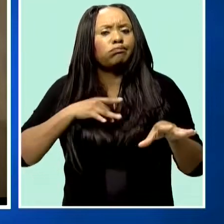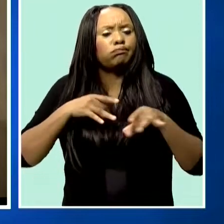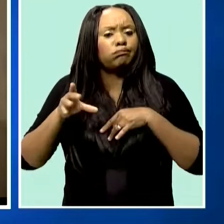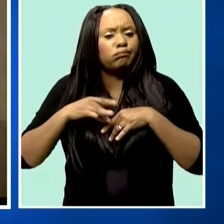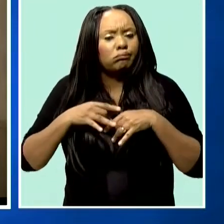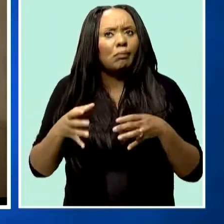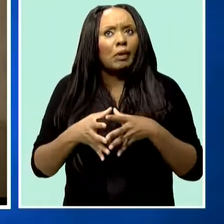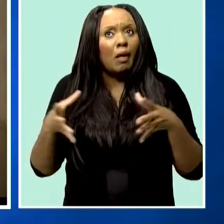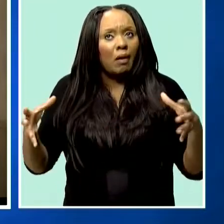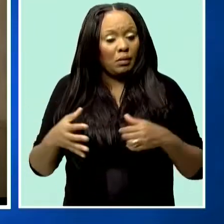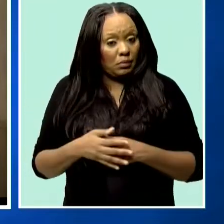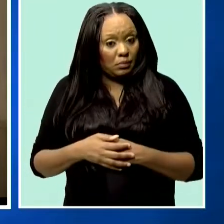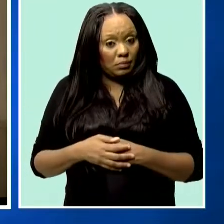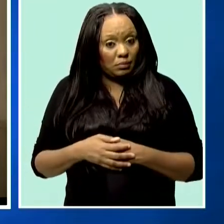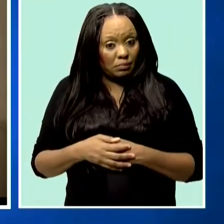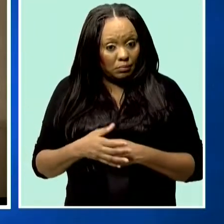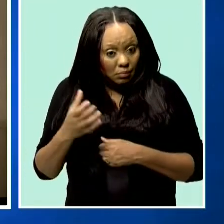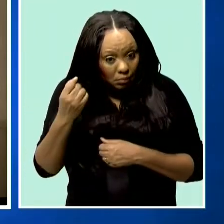Has it sunk in?